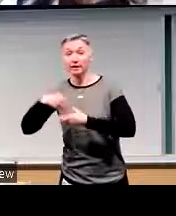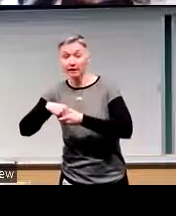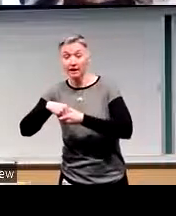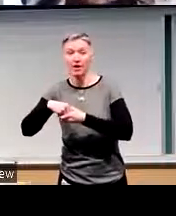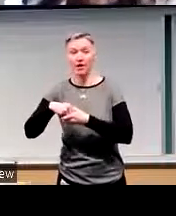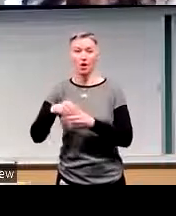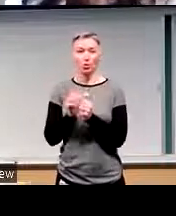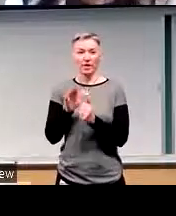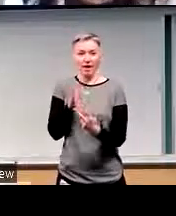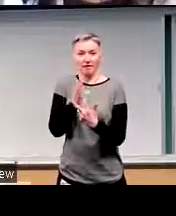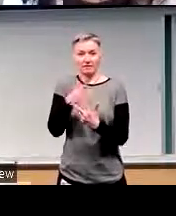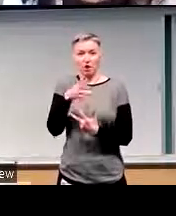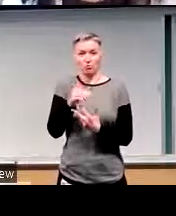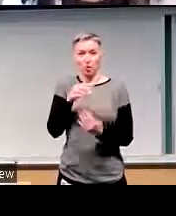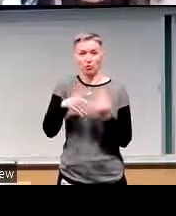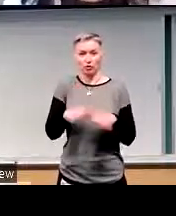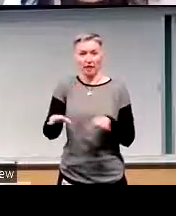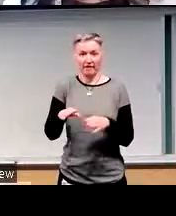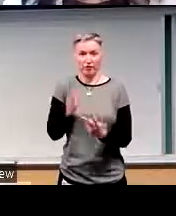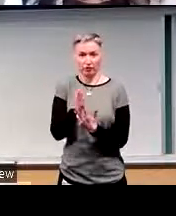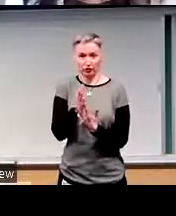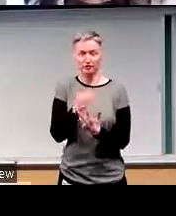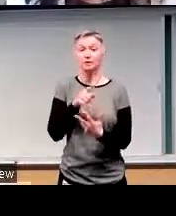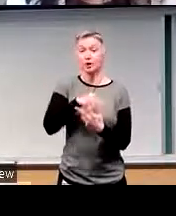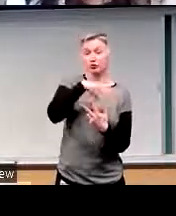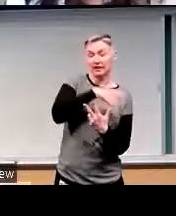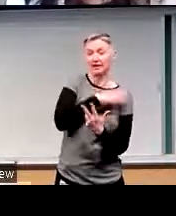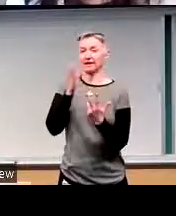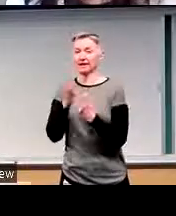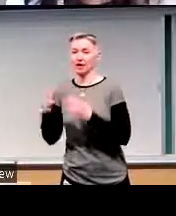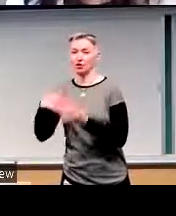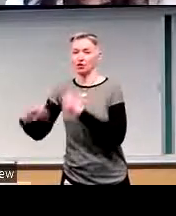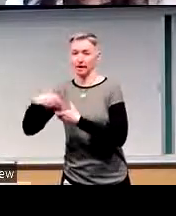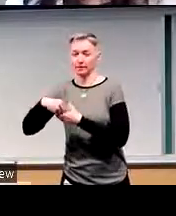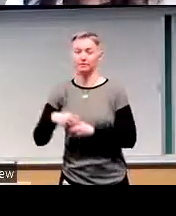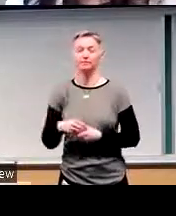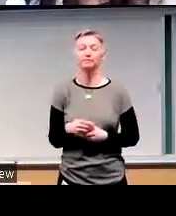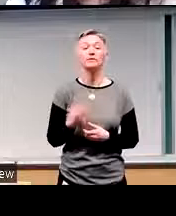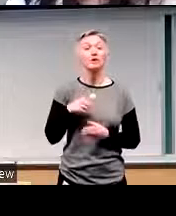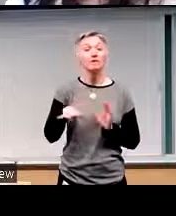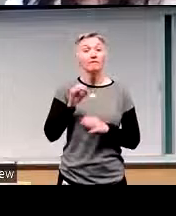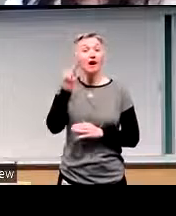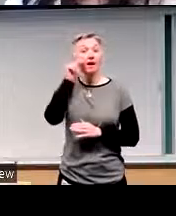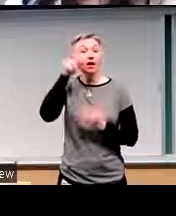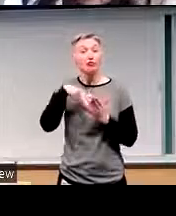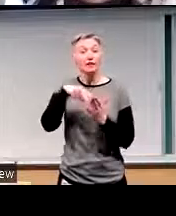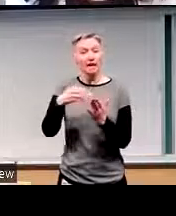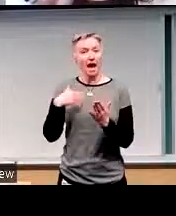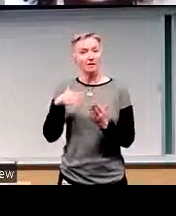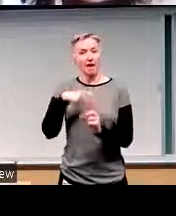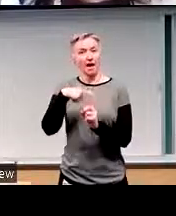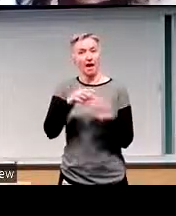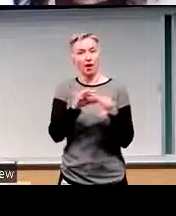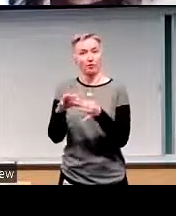prosociality. And so what we found was that although adolescent reading has a positive association